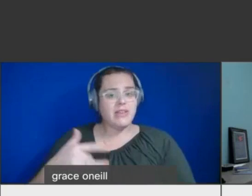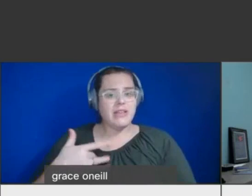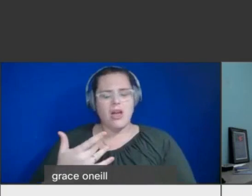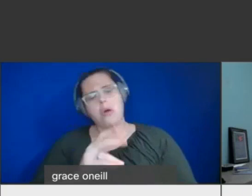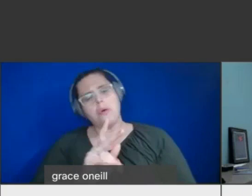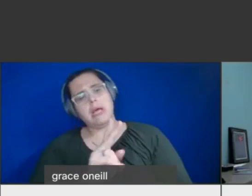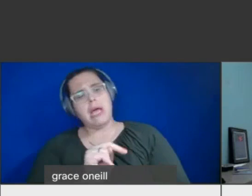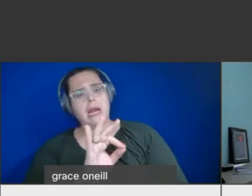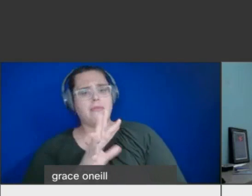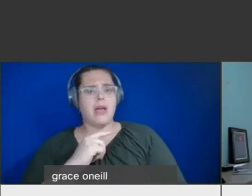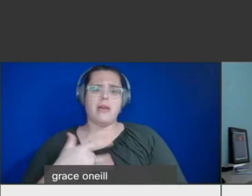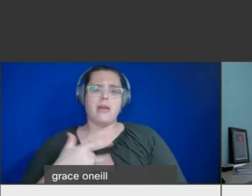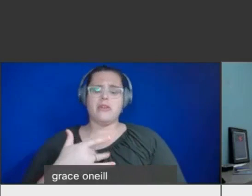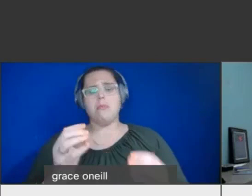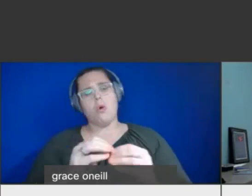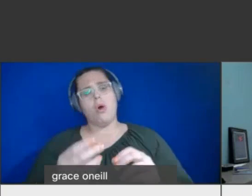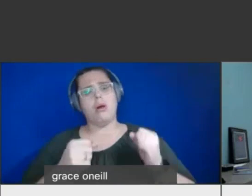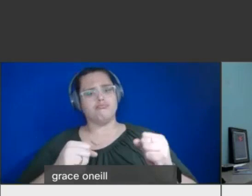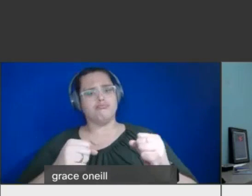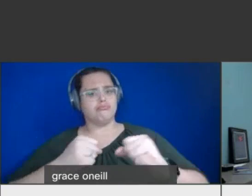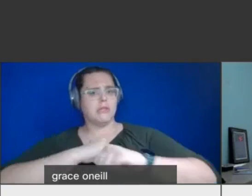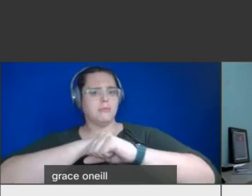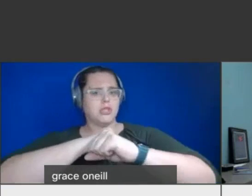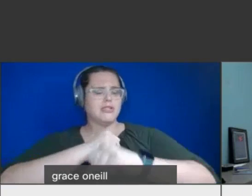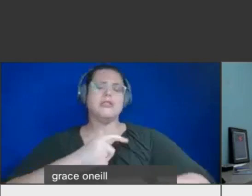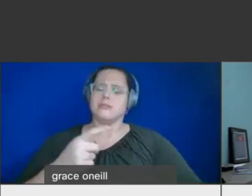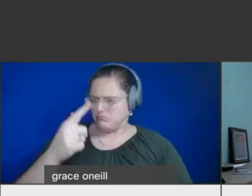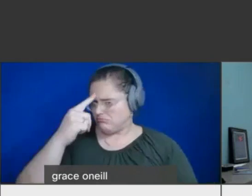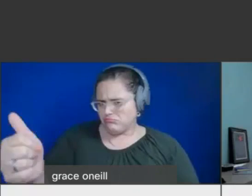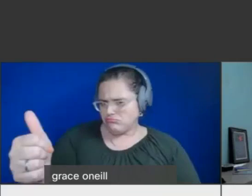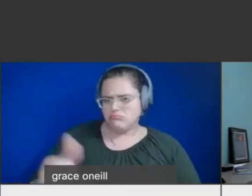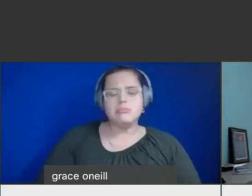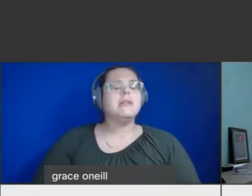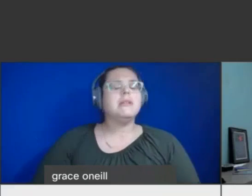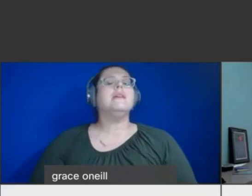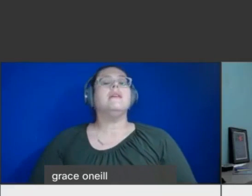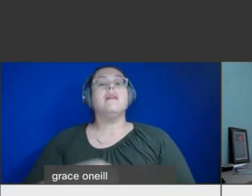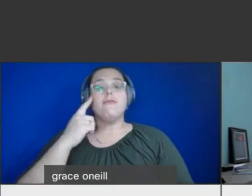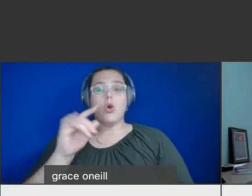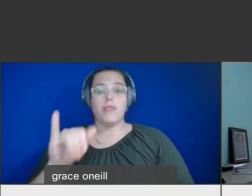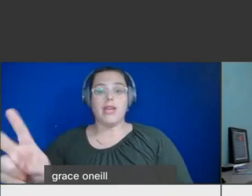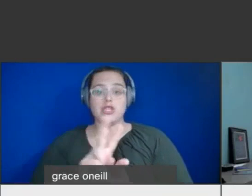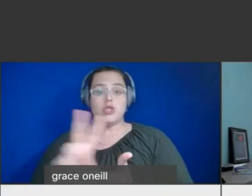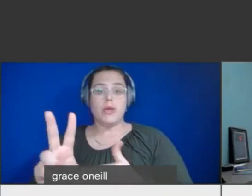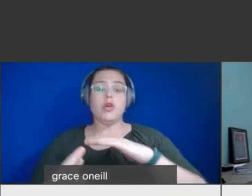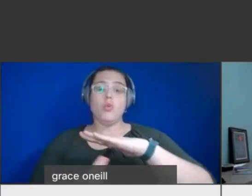protection, they absolutely can wear that. As for the 14-day quarantine, there